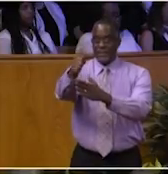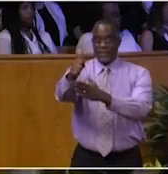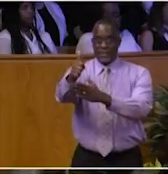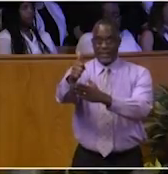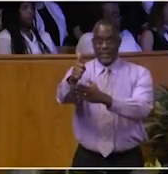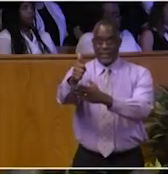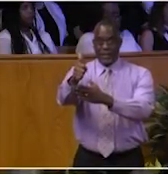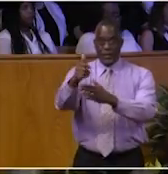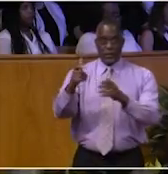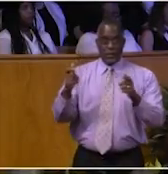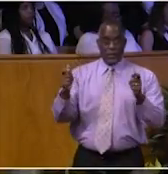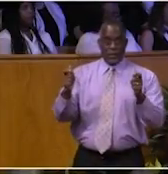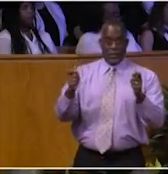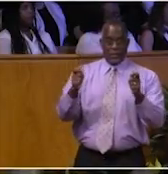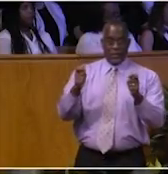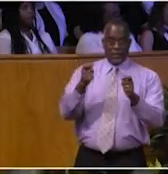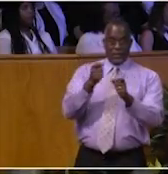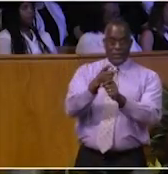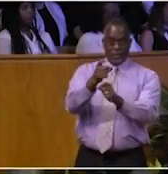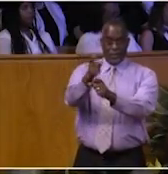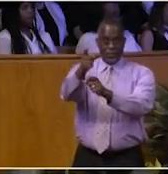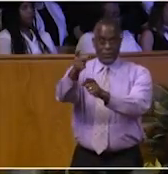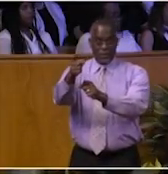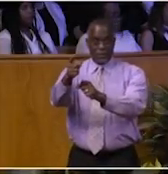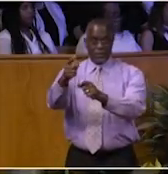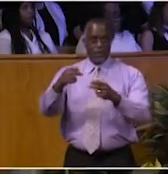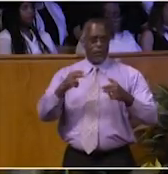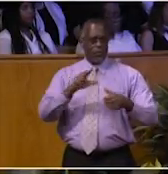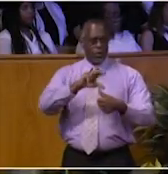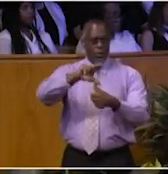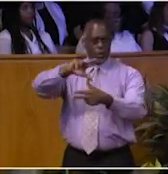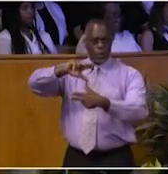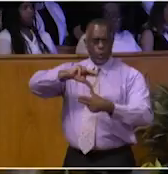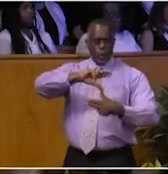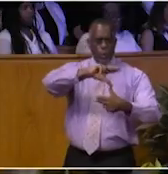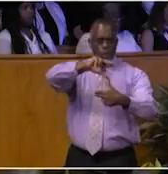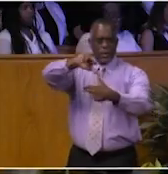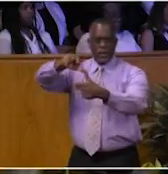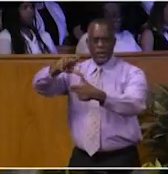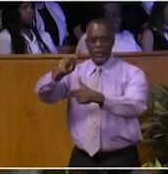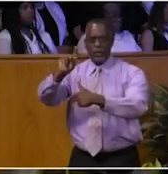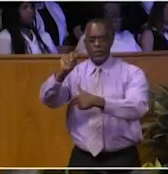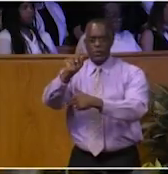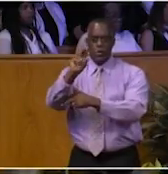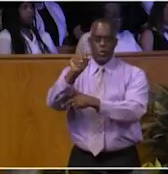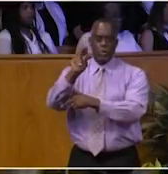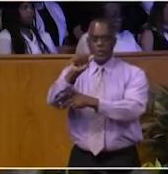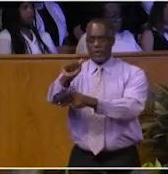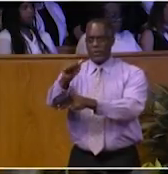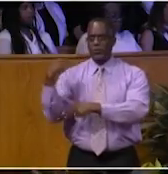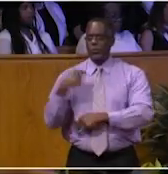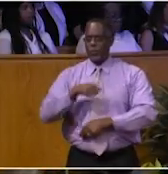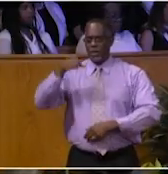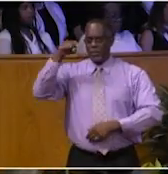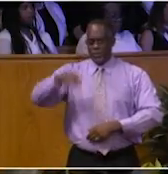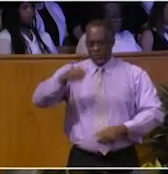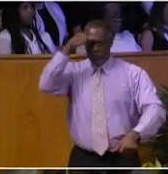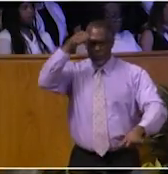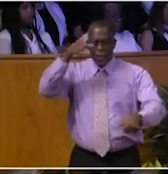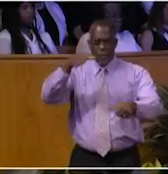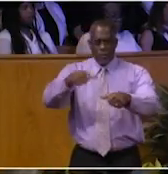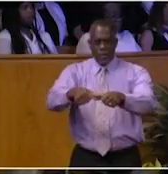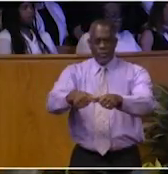anniversary of Hurricane Katrina. Lest we forget where we've come from,